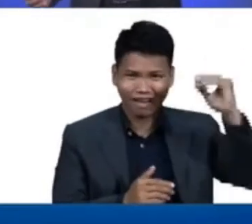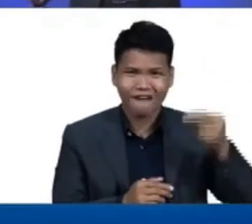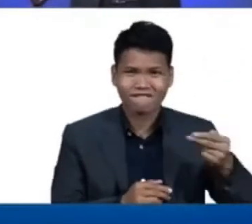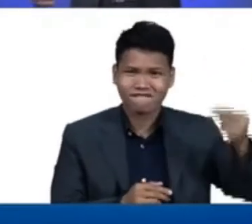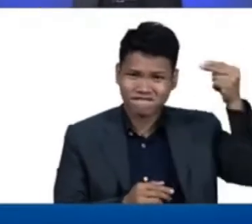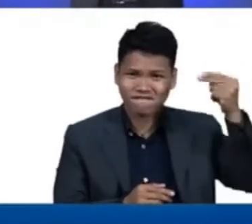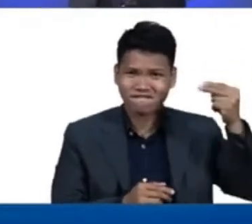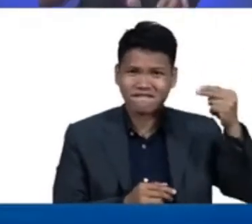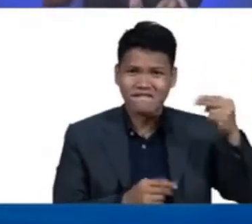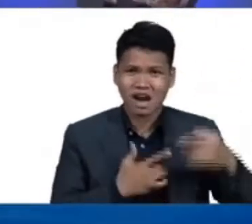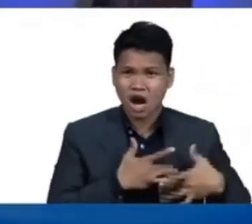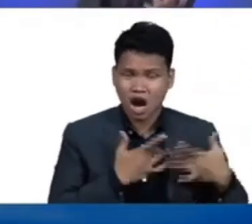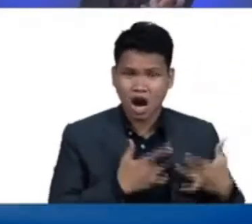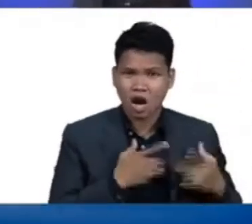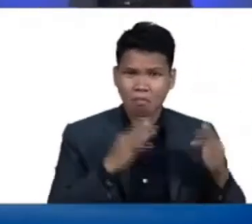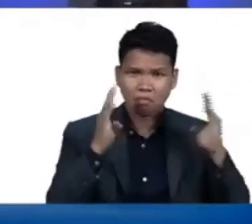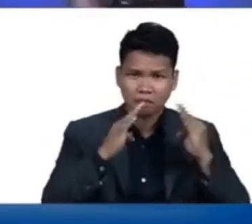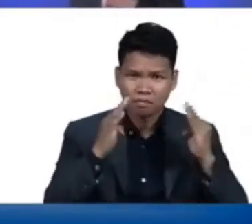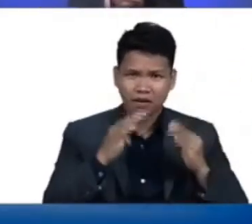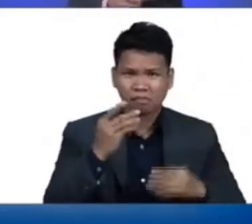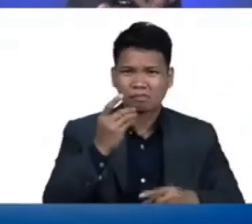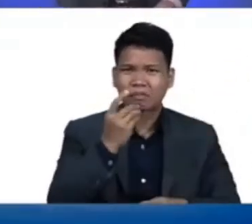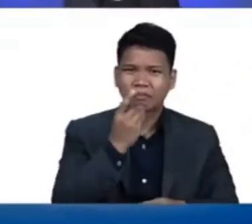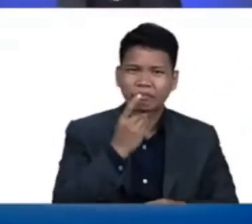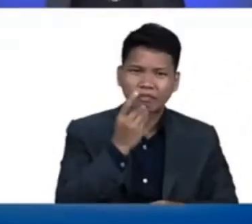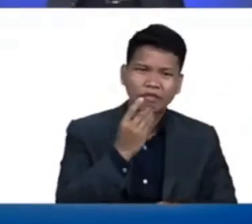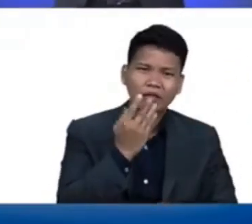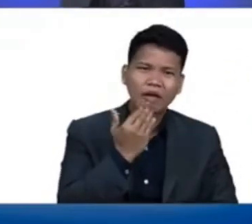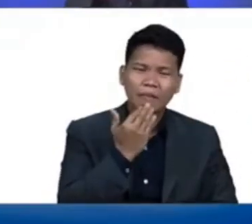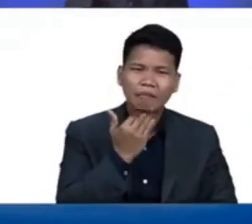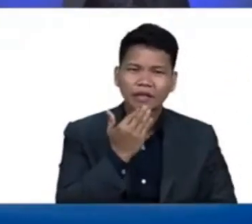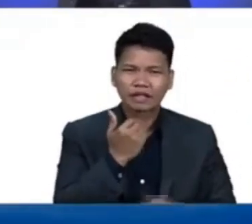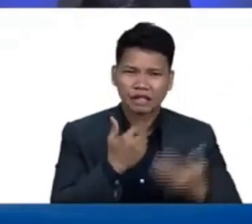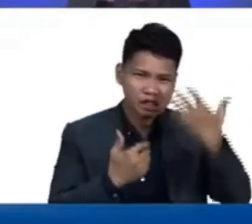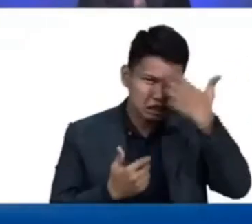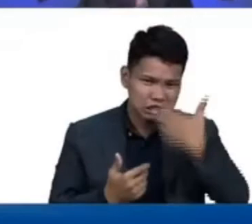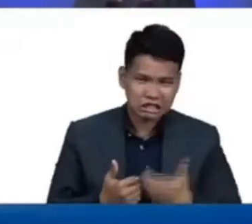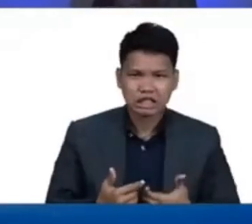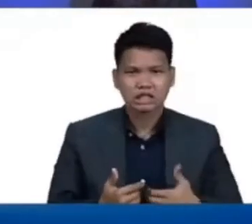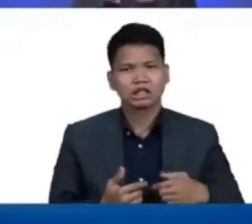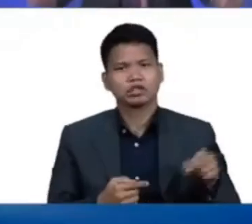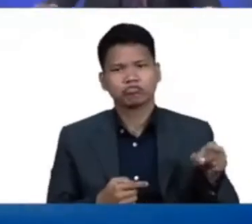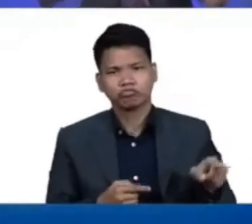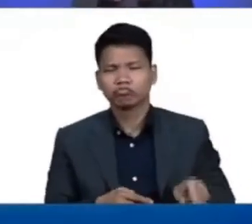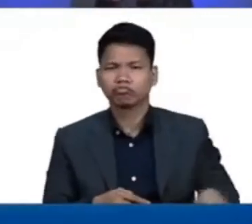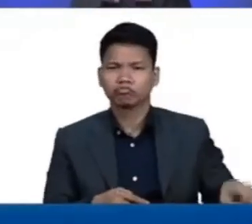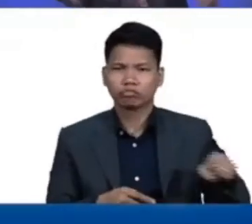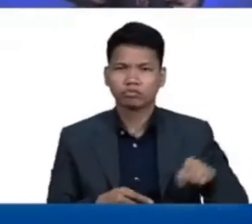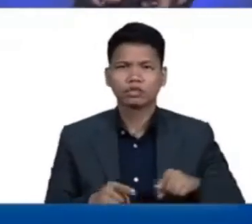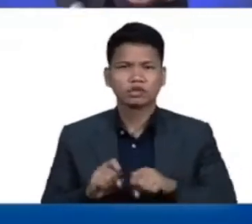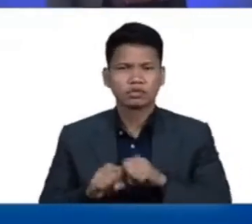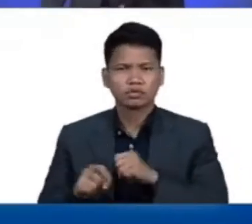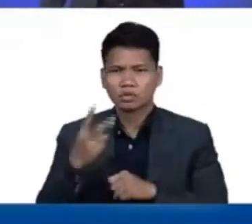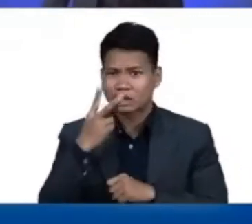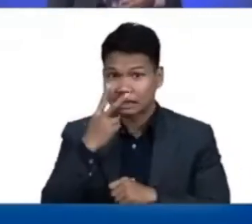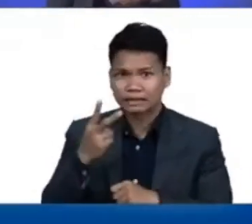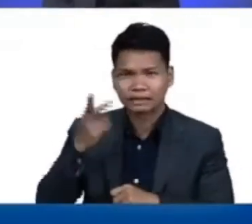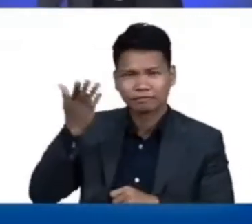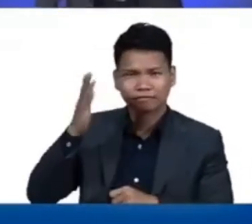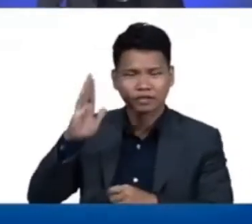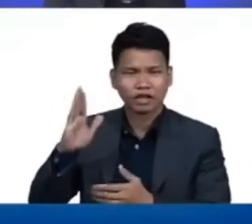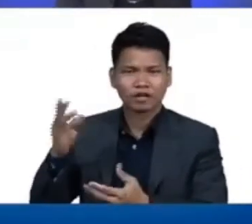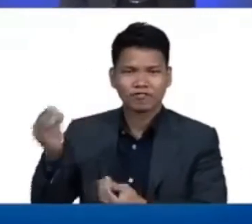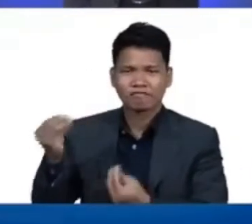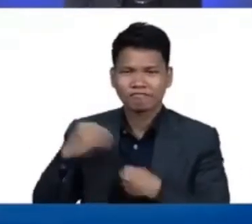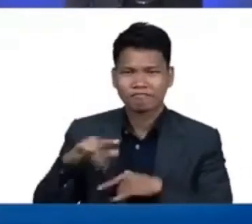kapatid, ang lahat ng ito ay nagpapatunay kung gaano kalaki ang pag-ibig at pagmamahal ng